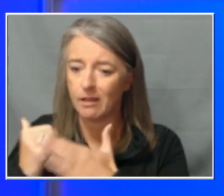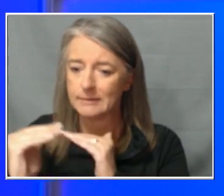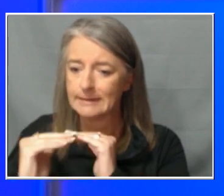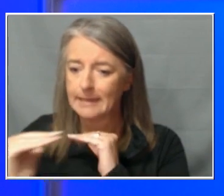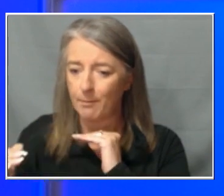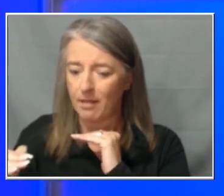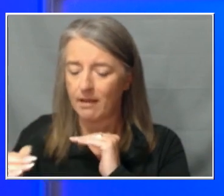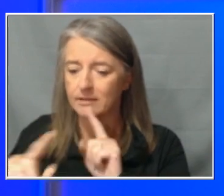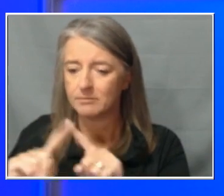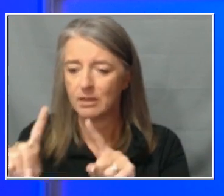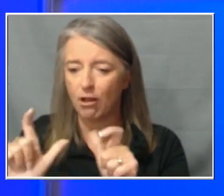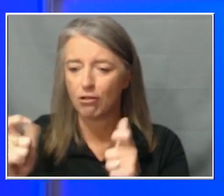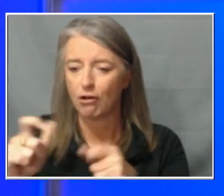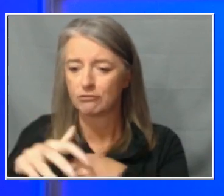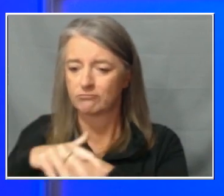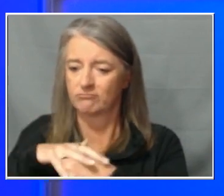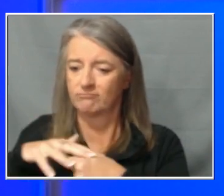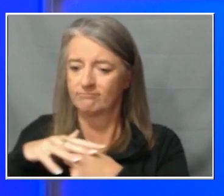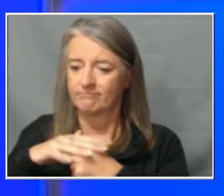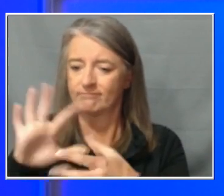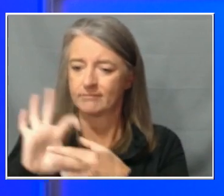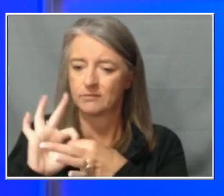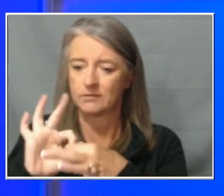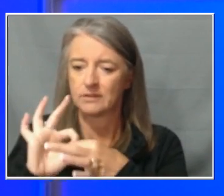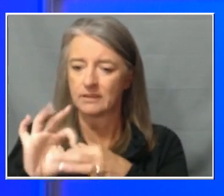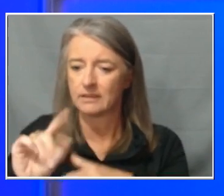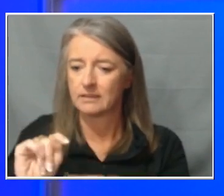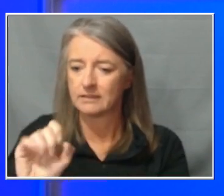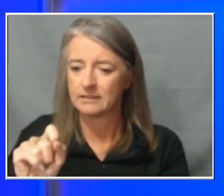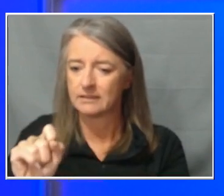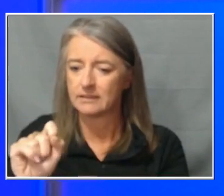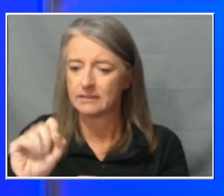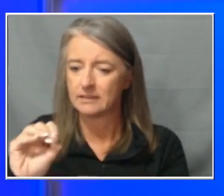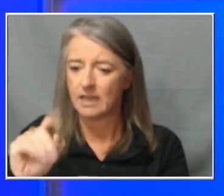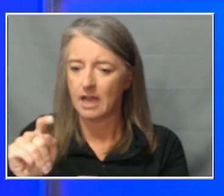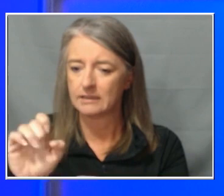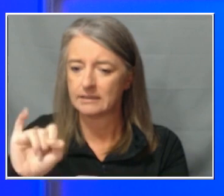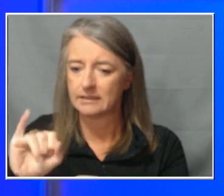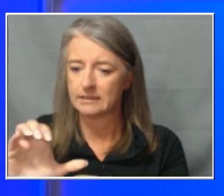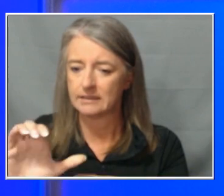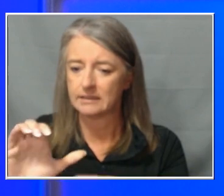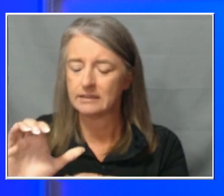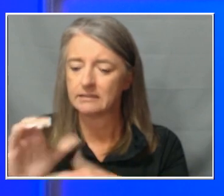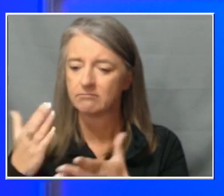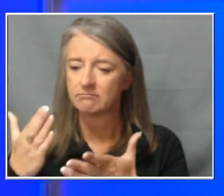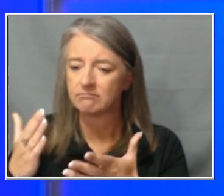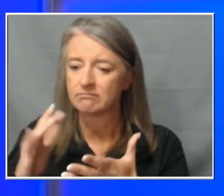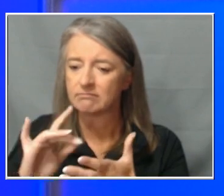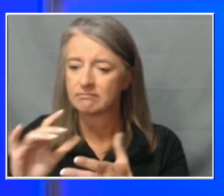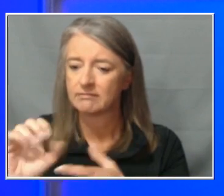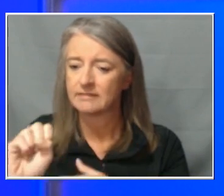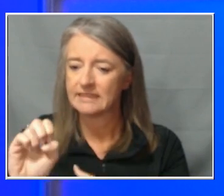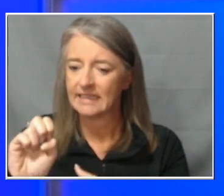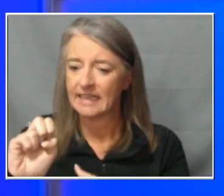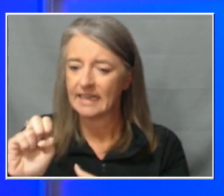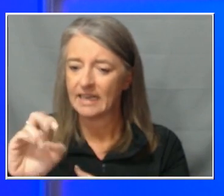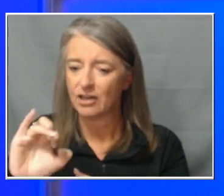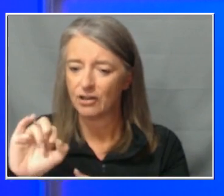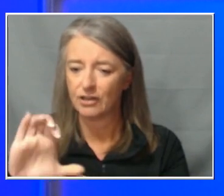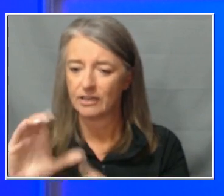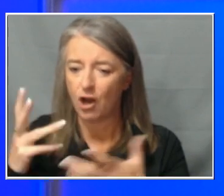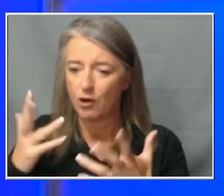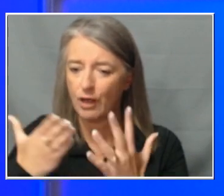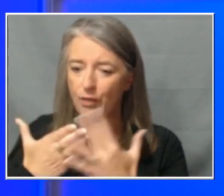large area and it can be associated with a lot of toxicity if you treat it. And Eric was pretty beat up at that point. He'd been through a lot.